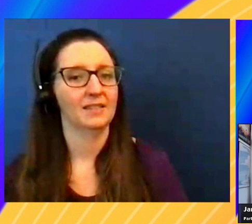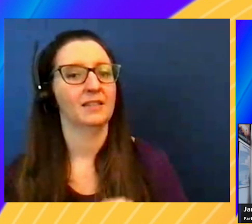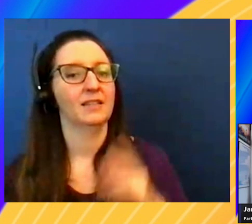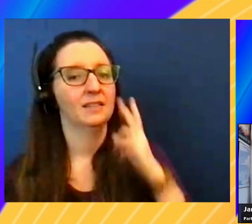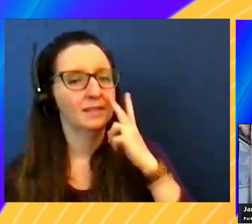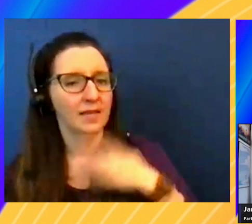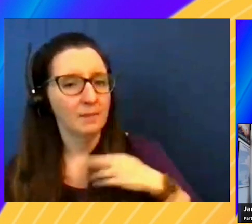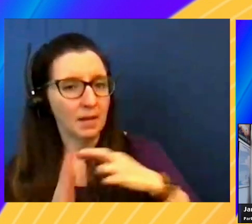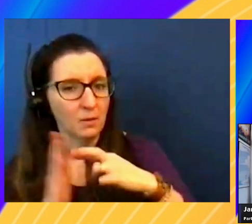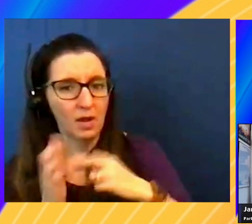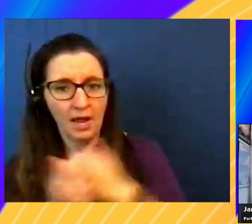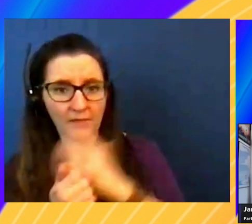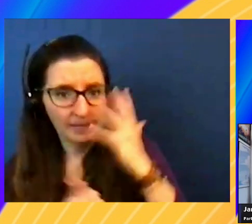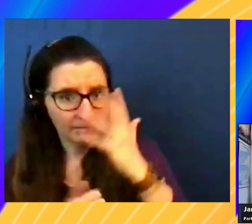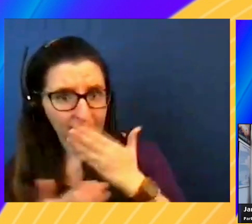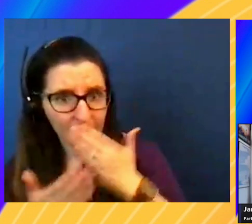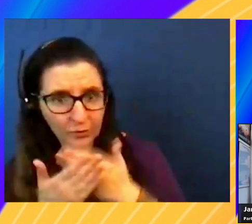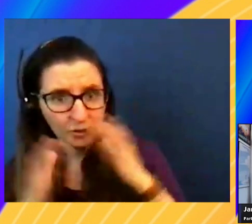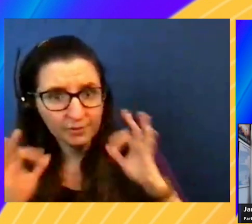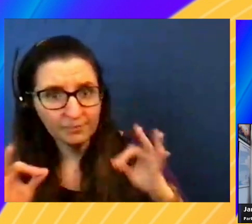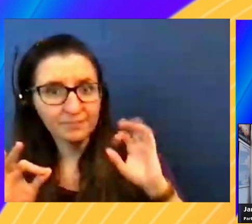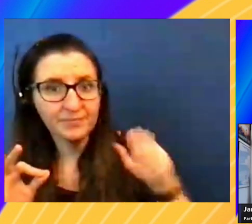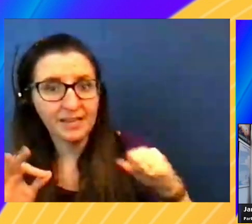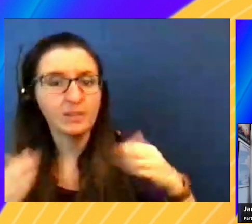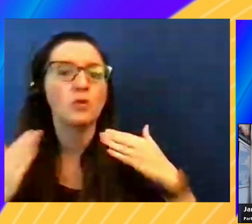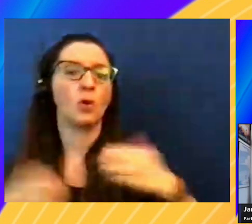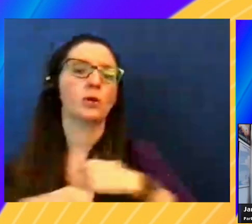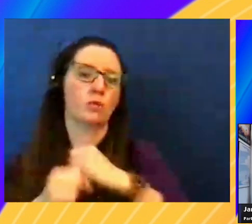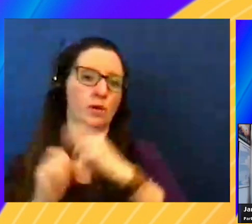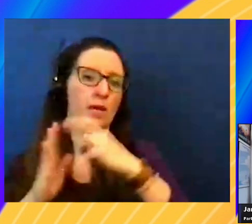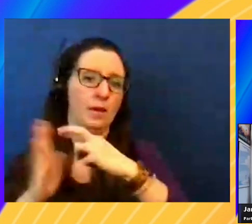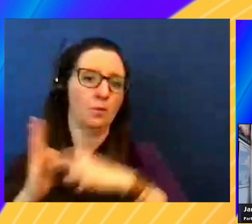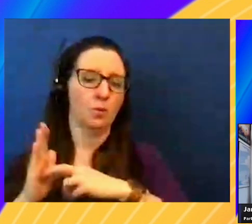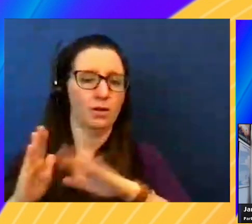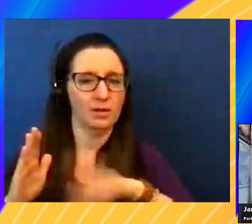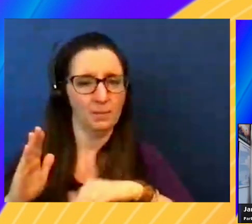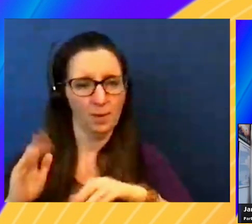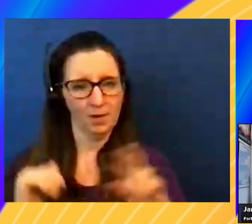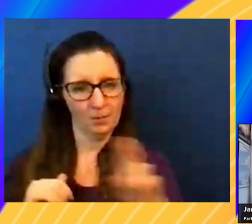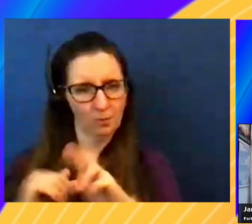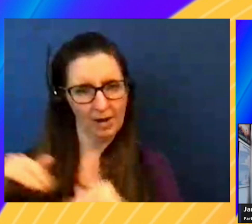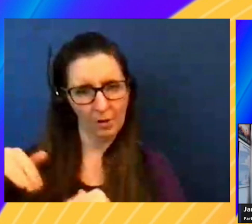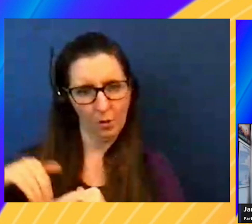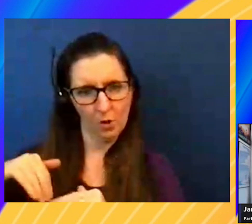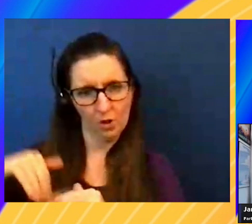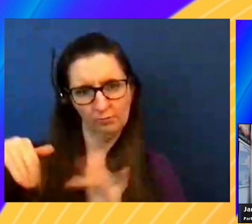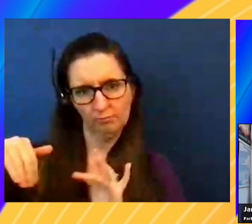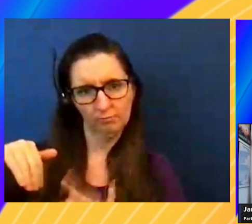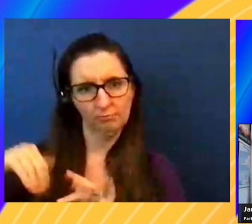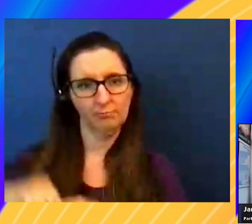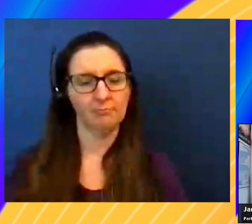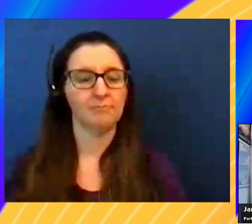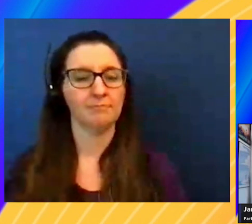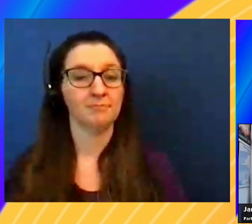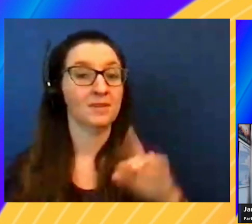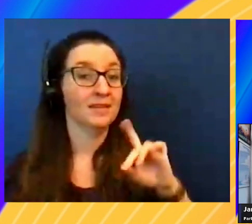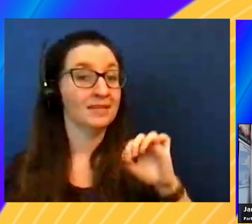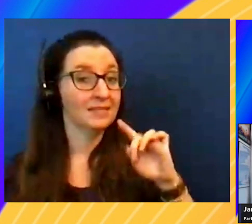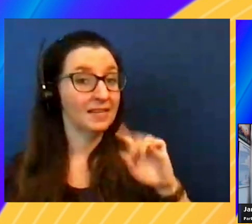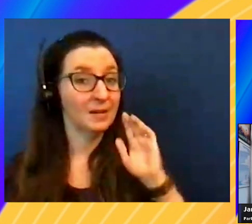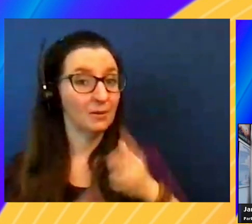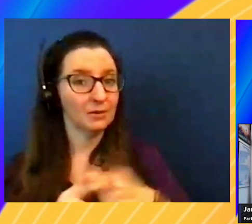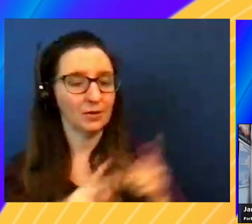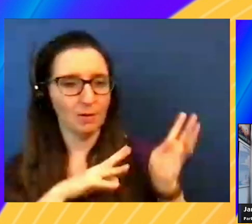I'll go ahead and click Create Rule here down in the right-hand corner. And within a few minutes, data will start flowing in. So as you're in